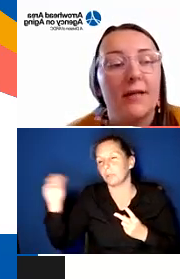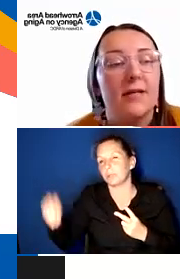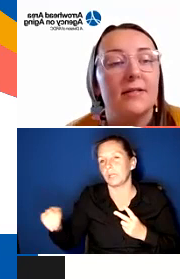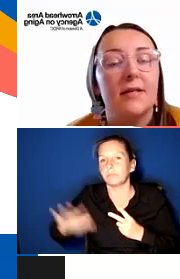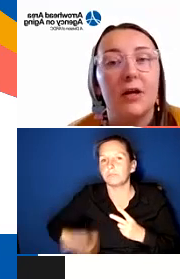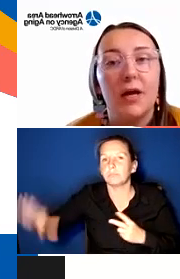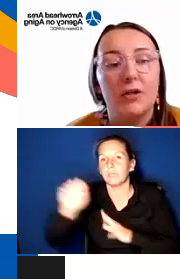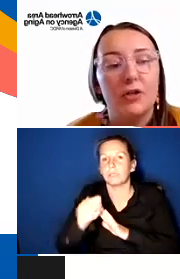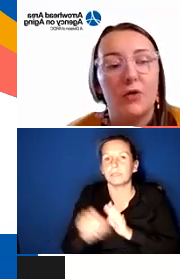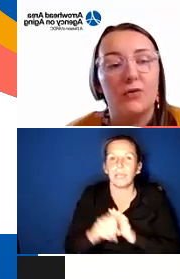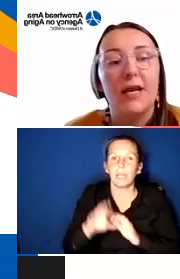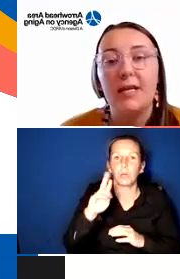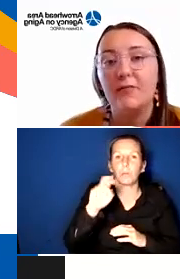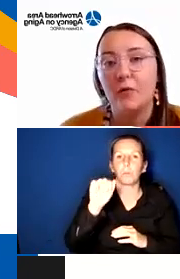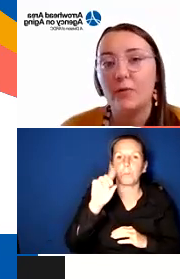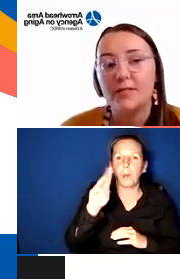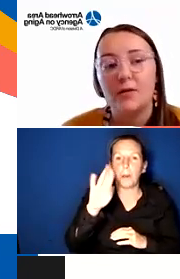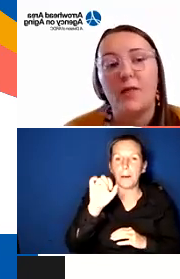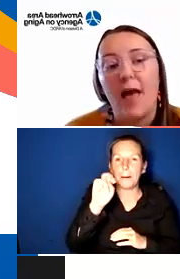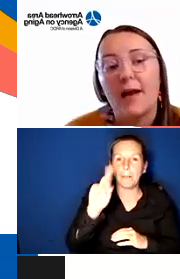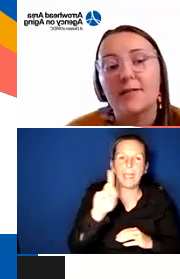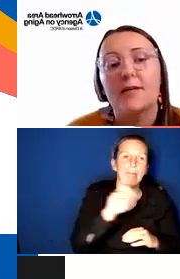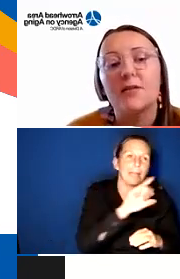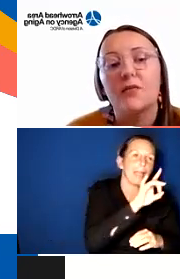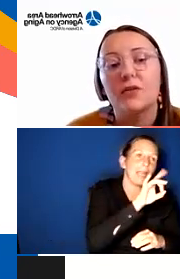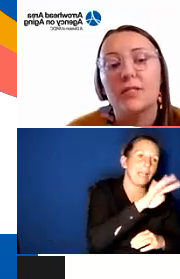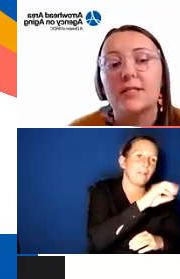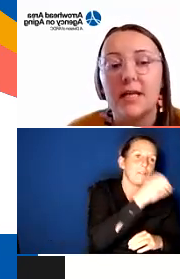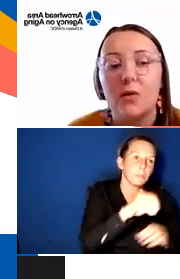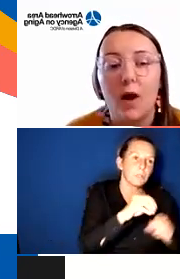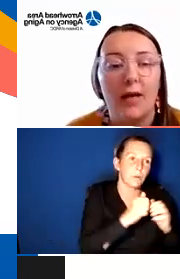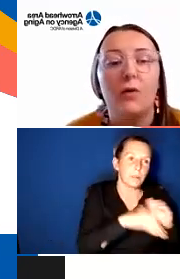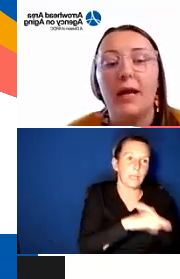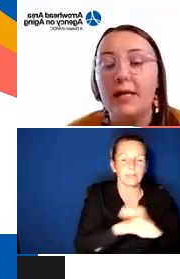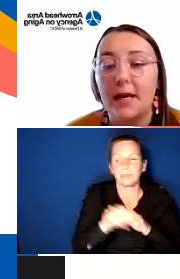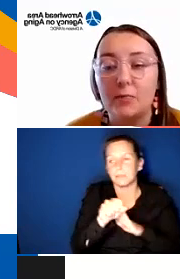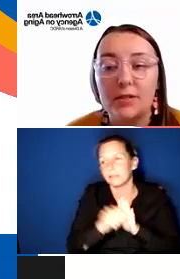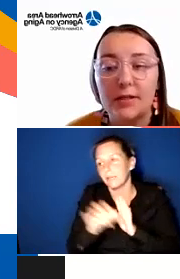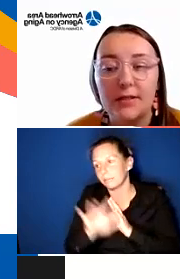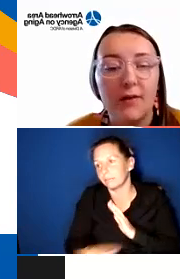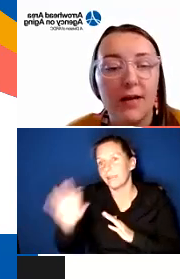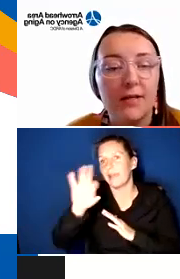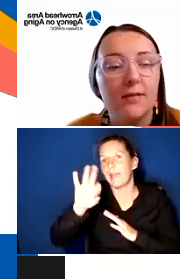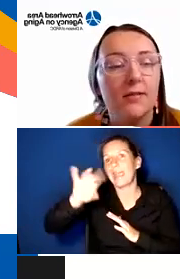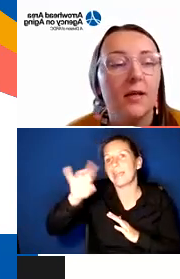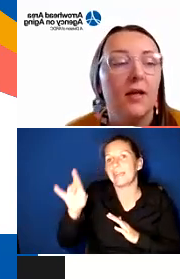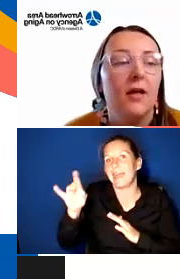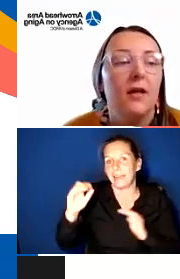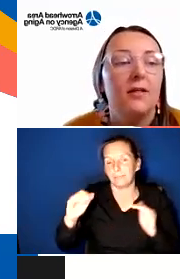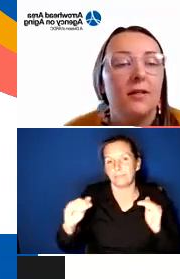broadband access, the Arrowhead shows 84% with access versus statewide, where 89% have